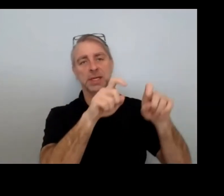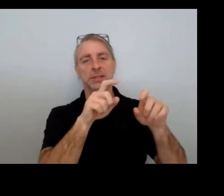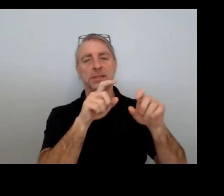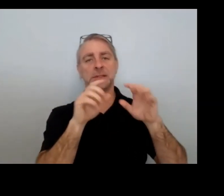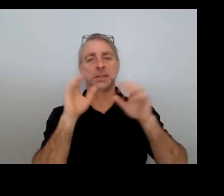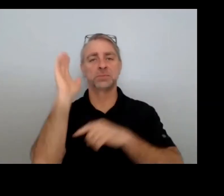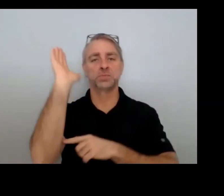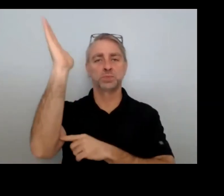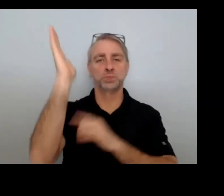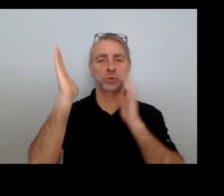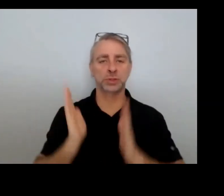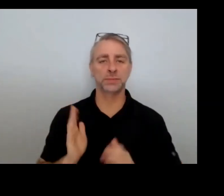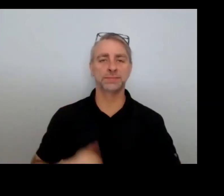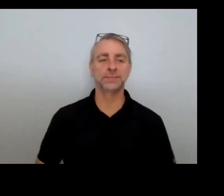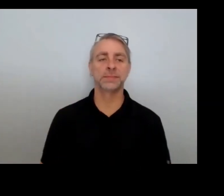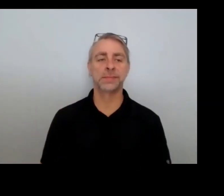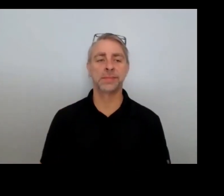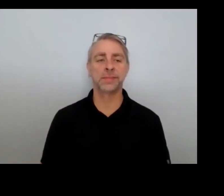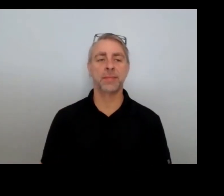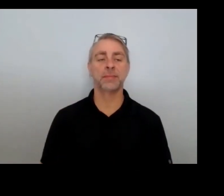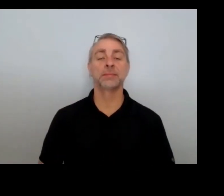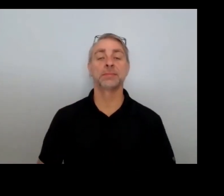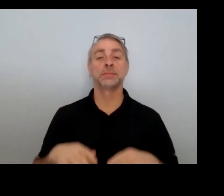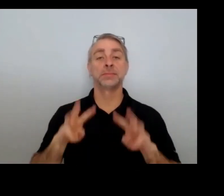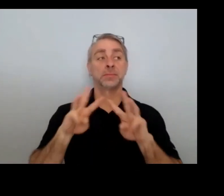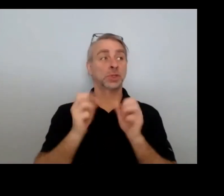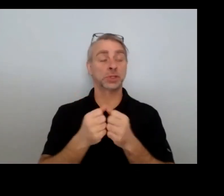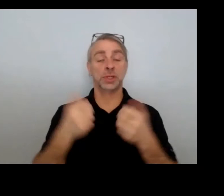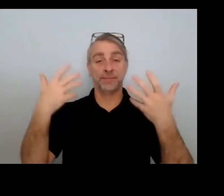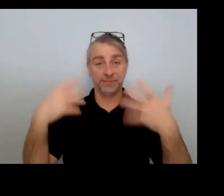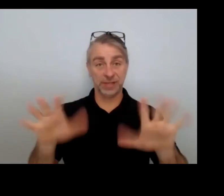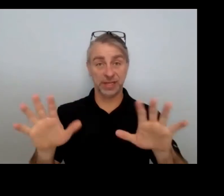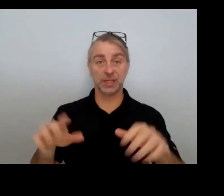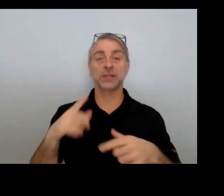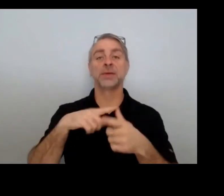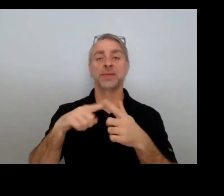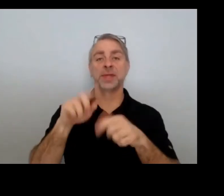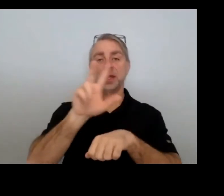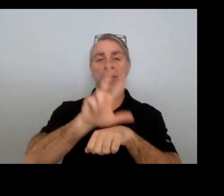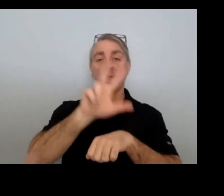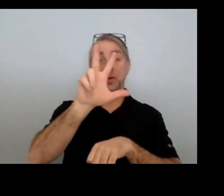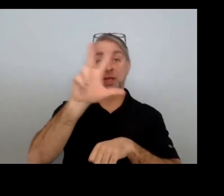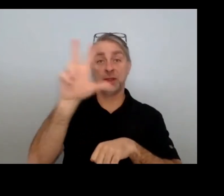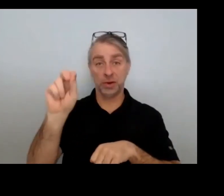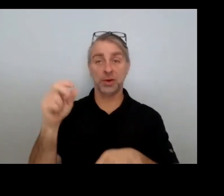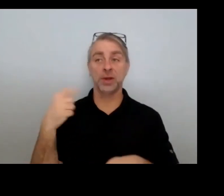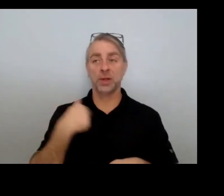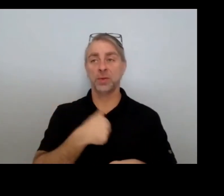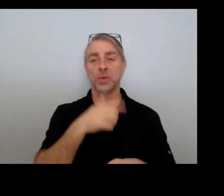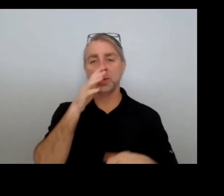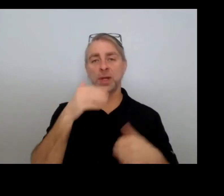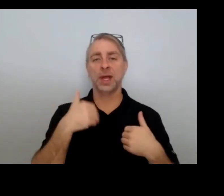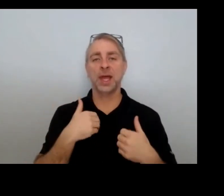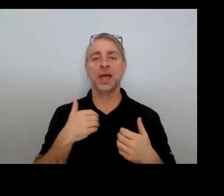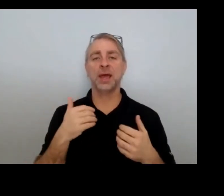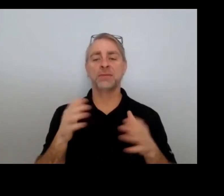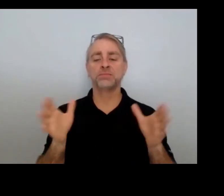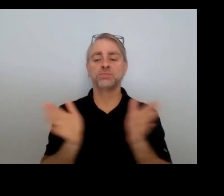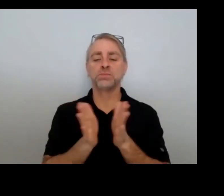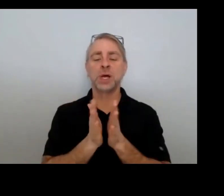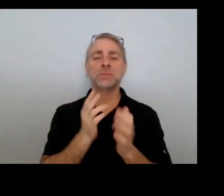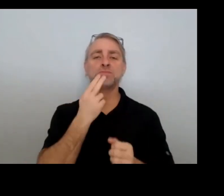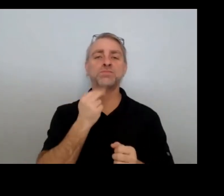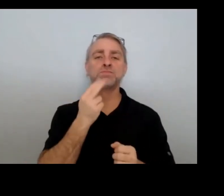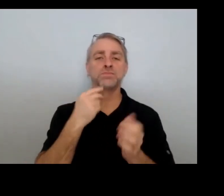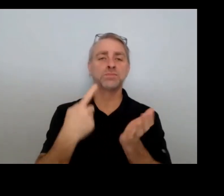But following the course today at 3:30 p.m. Eastern, our instructors will have an informal discussion and a question and answer